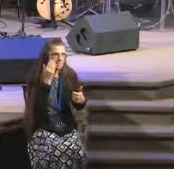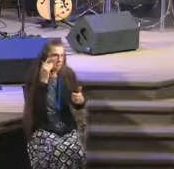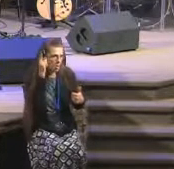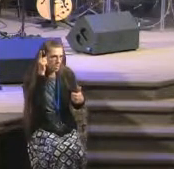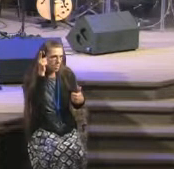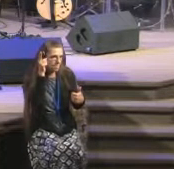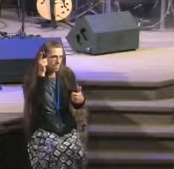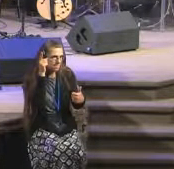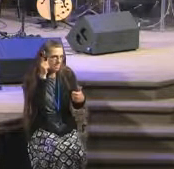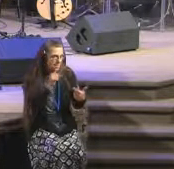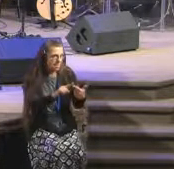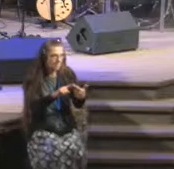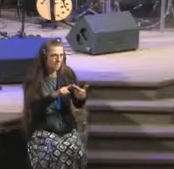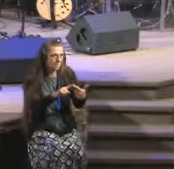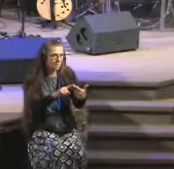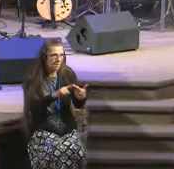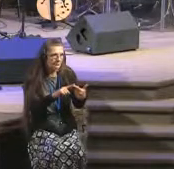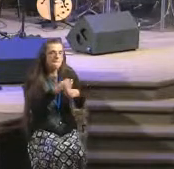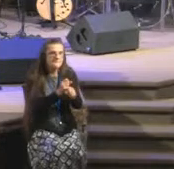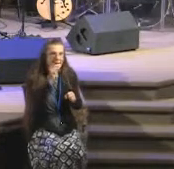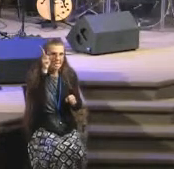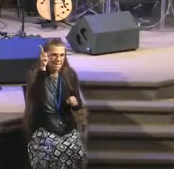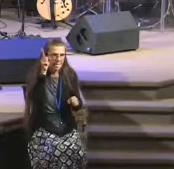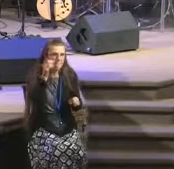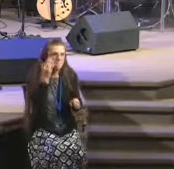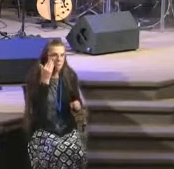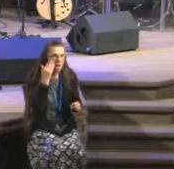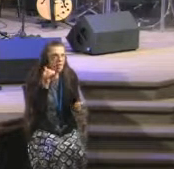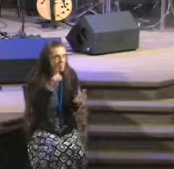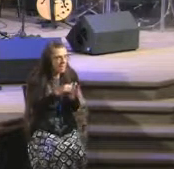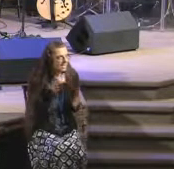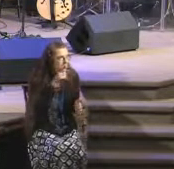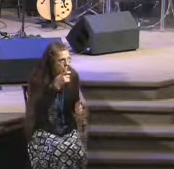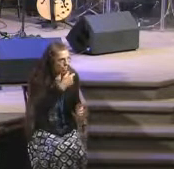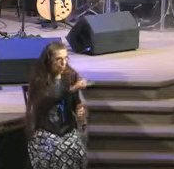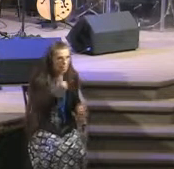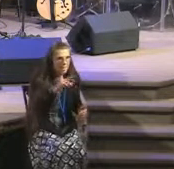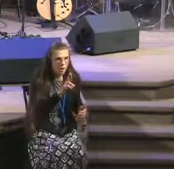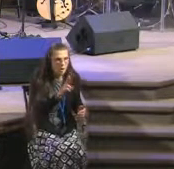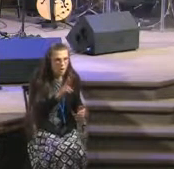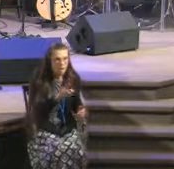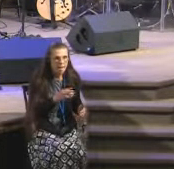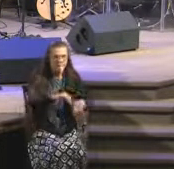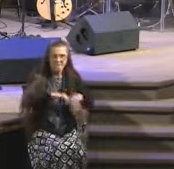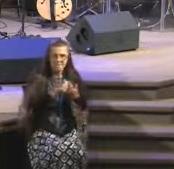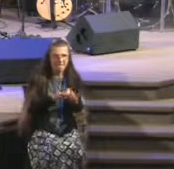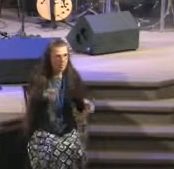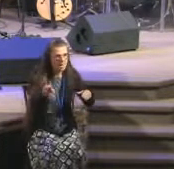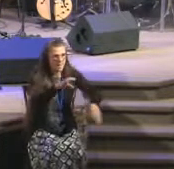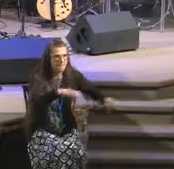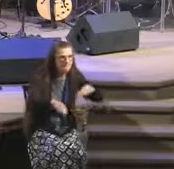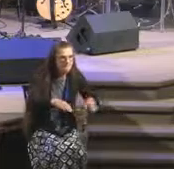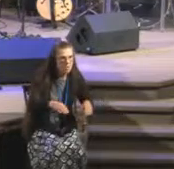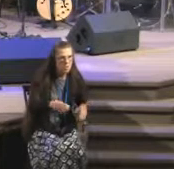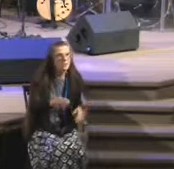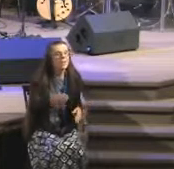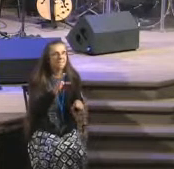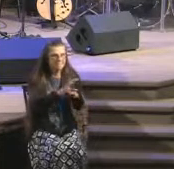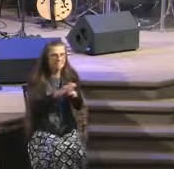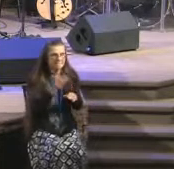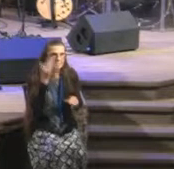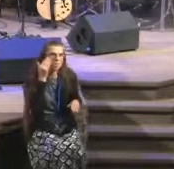him. And secondly, that is who we are. That's what we do. That's how we move as a church, to know